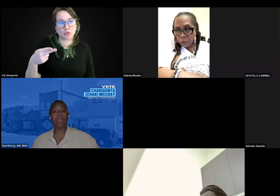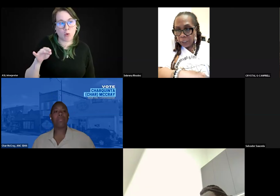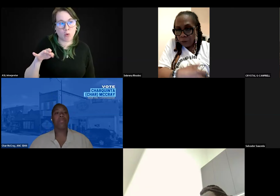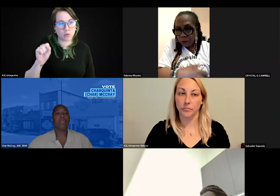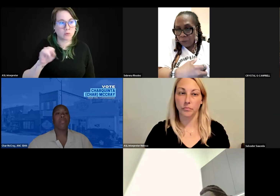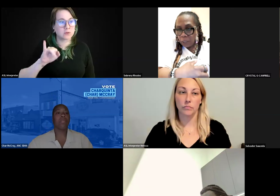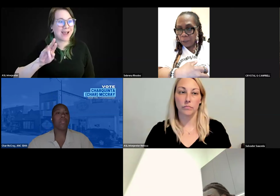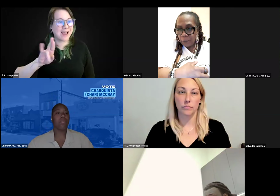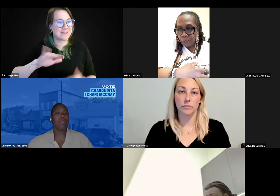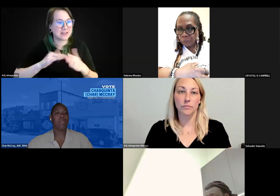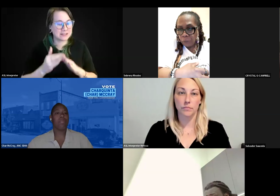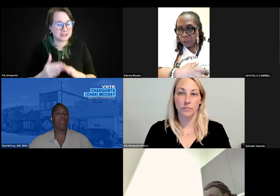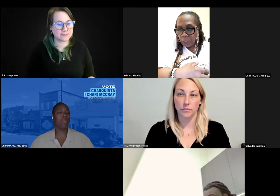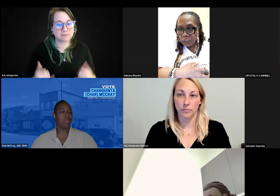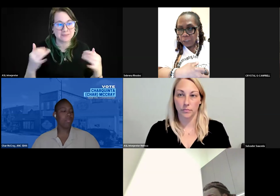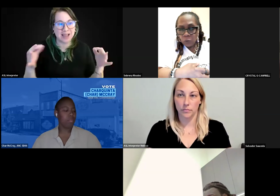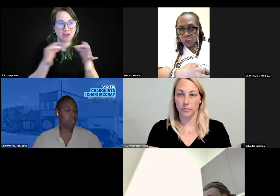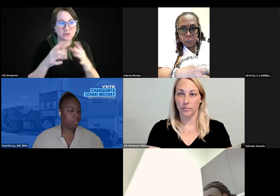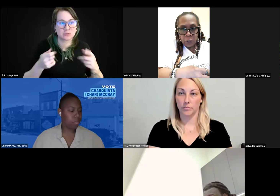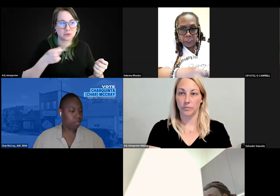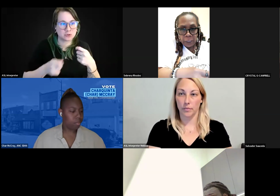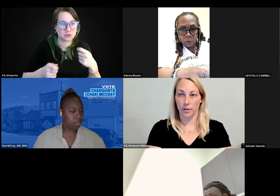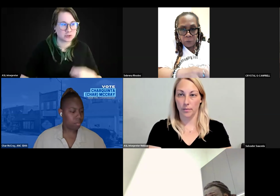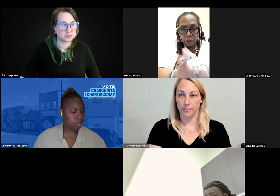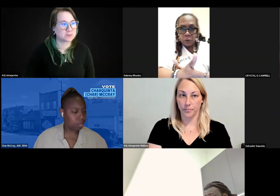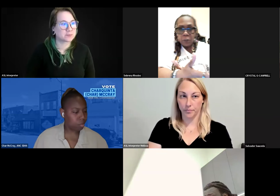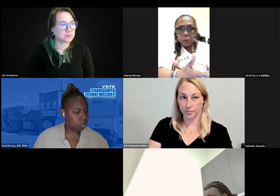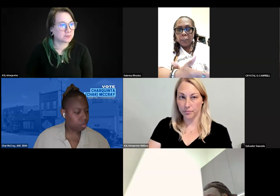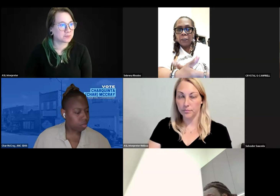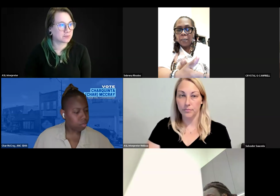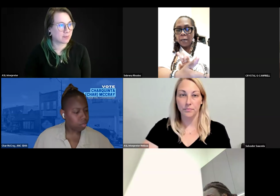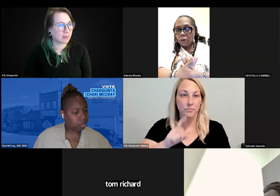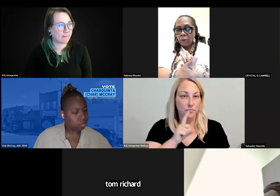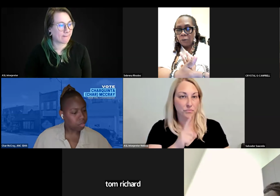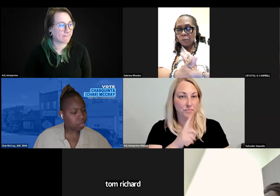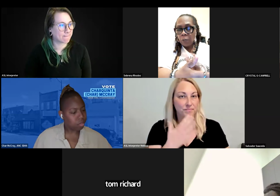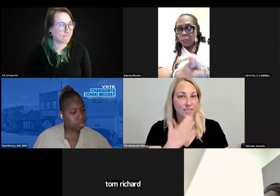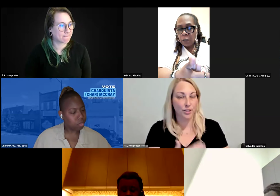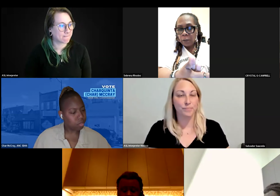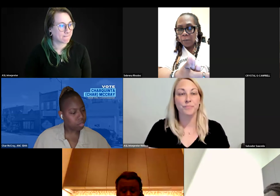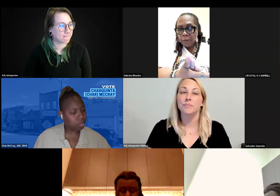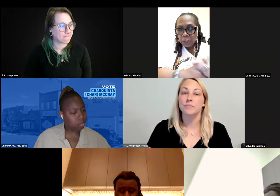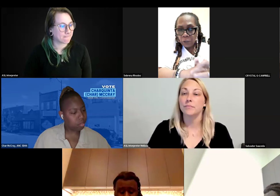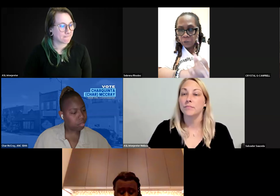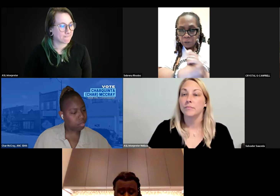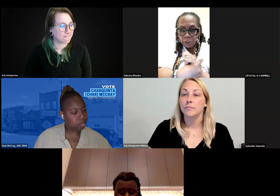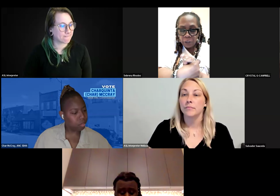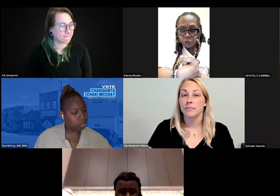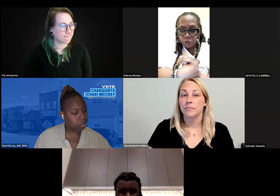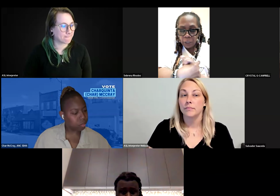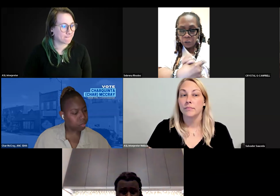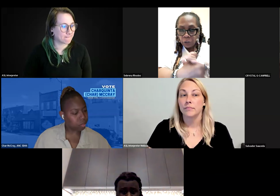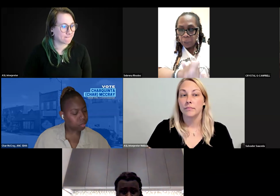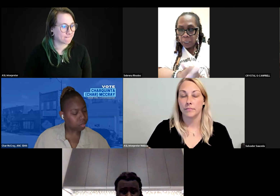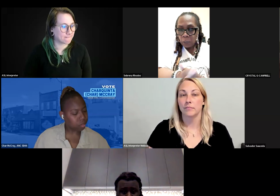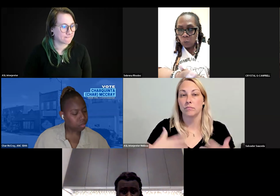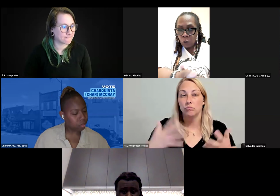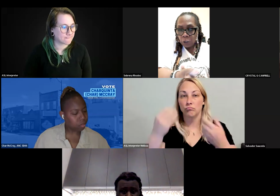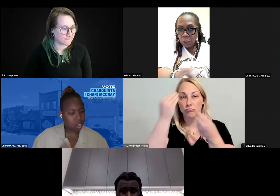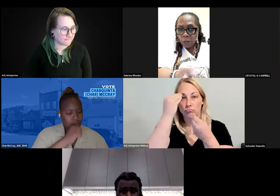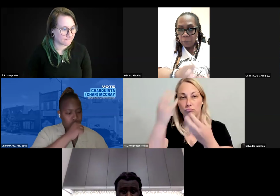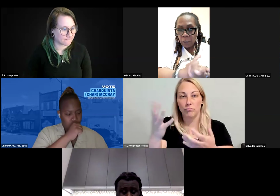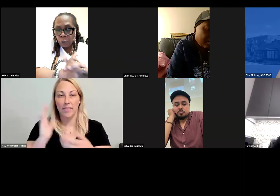Sure, thank you. I just want to let you all know that our Ivy City Resiliency Strategy